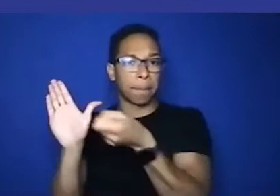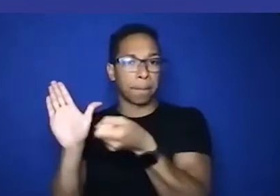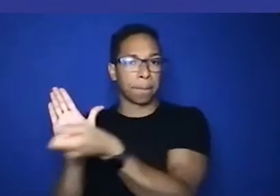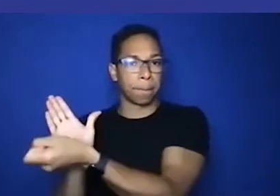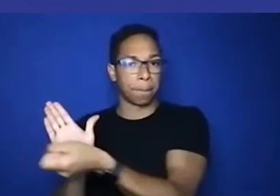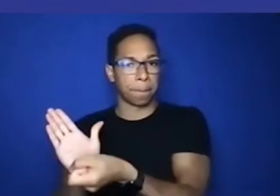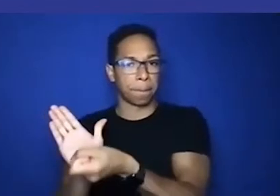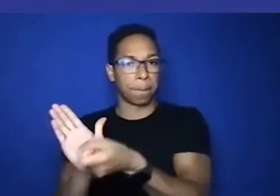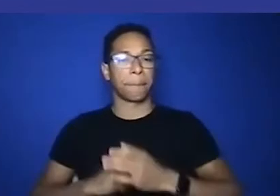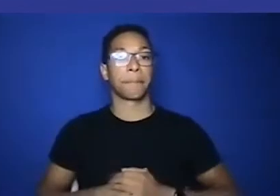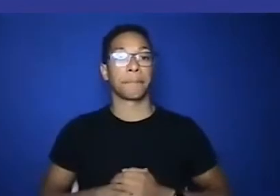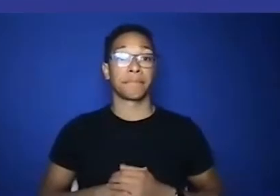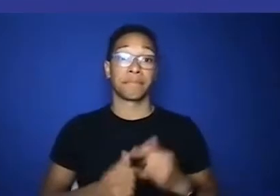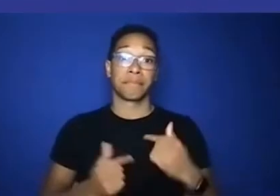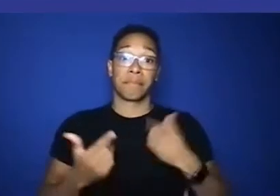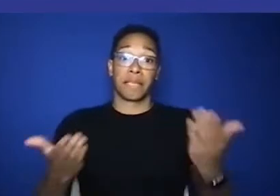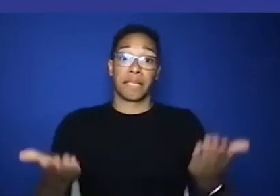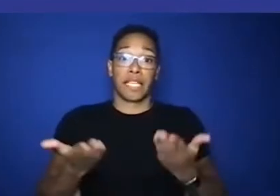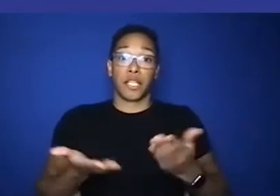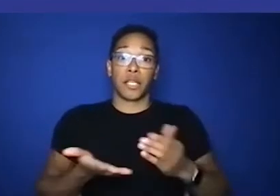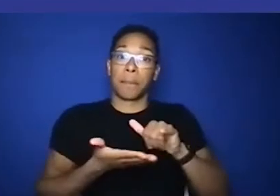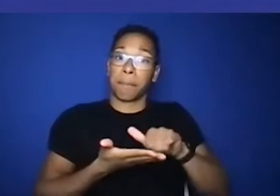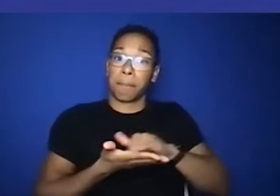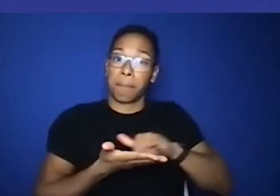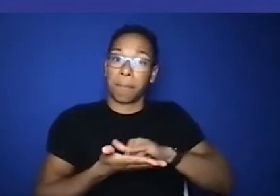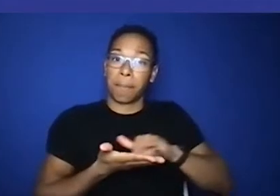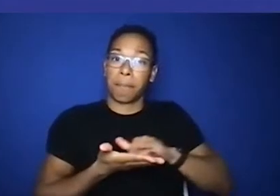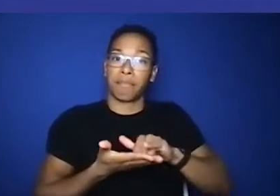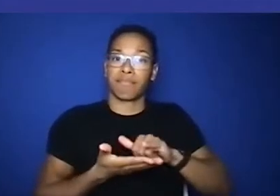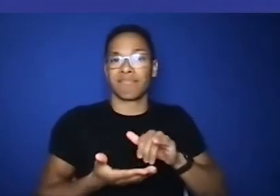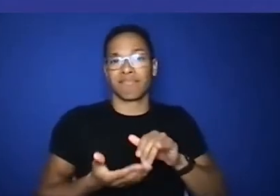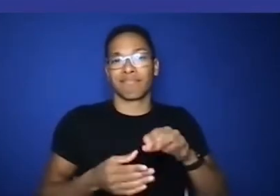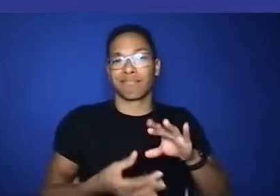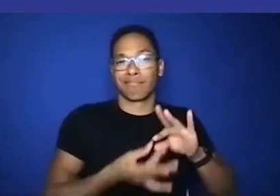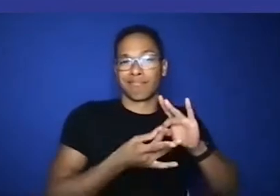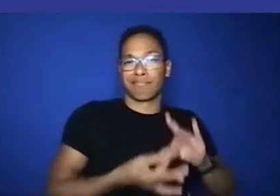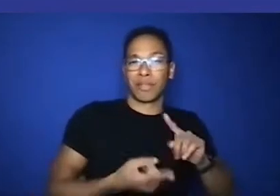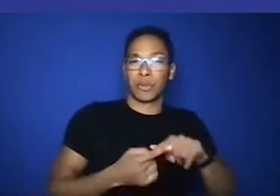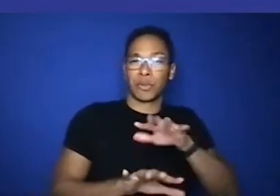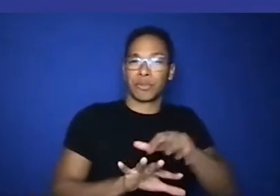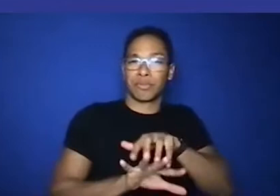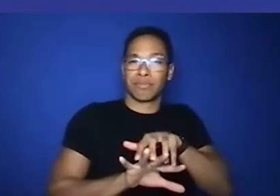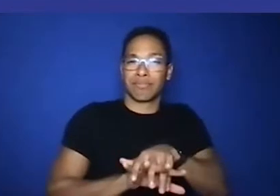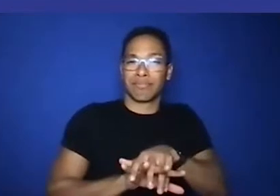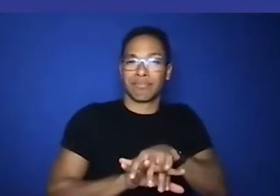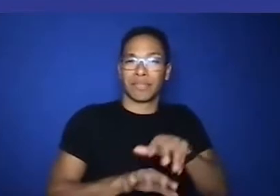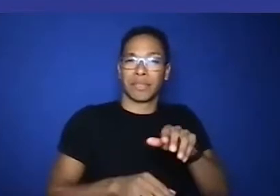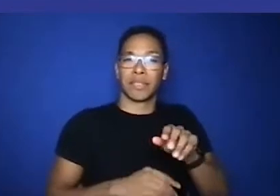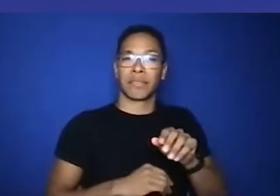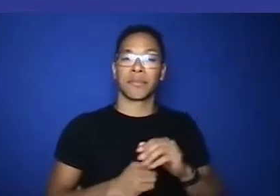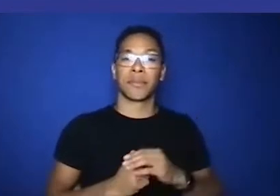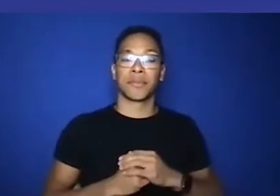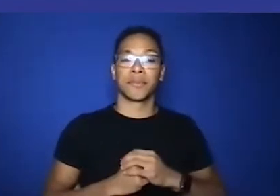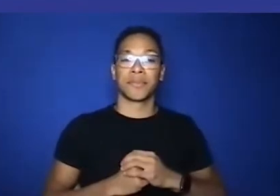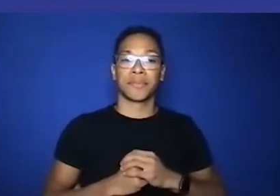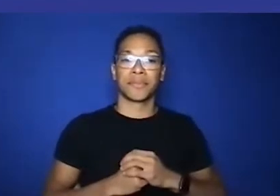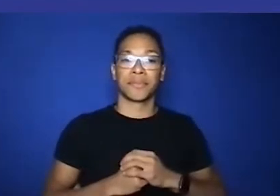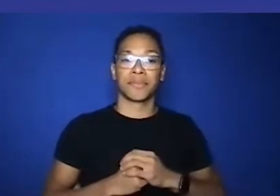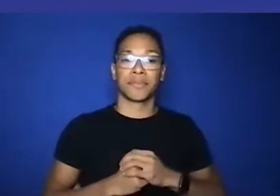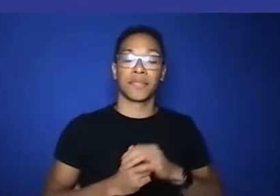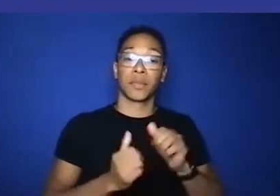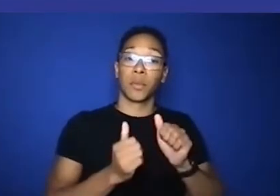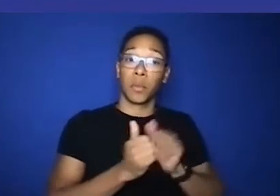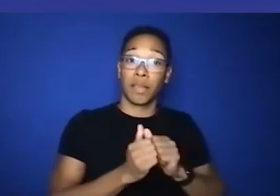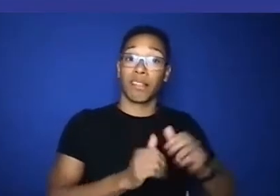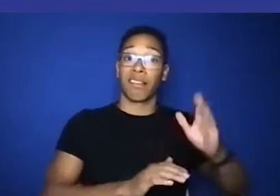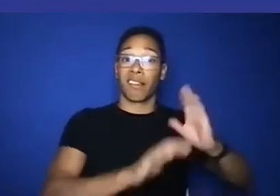I'm here in Mannahatta, Lenape-Hoking, and I'd like to begin by paying my respects to the ancestors and to the present